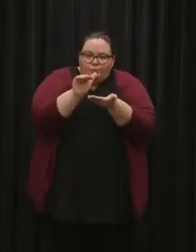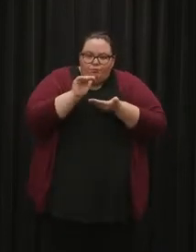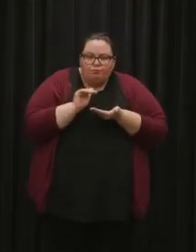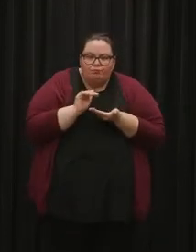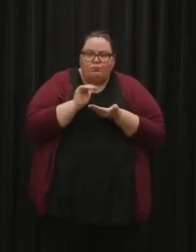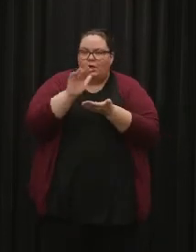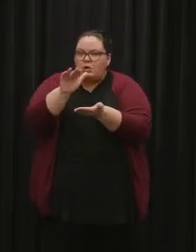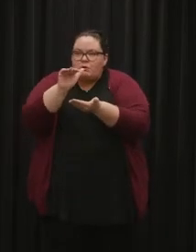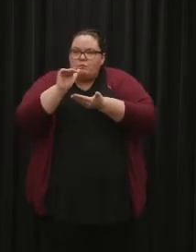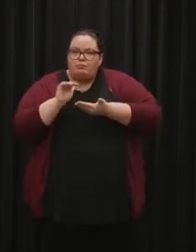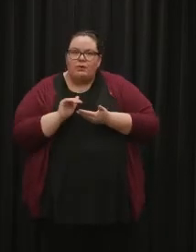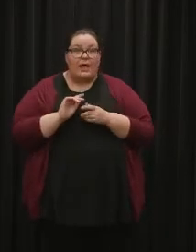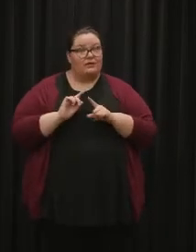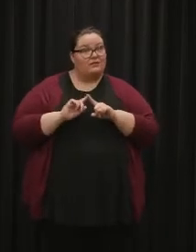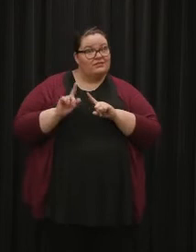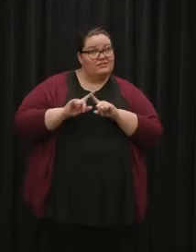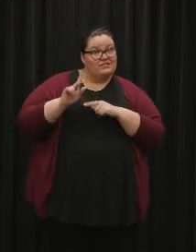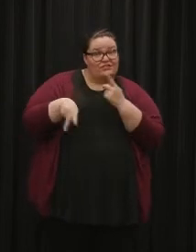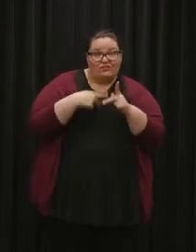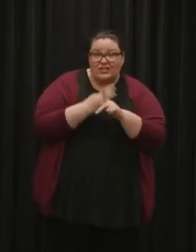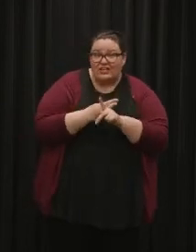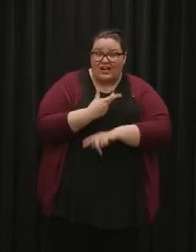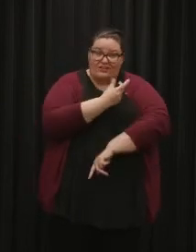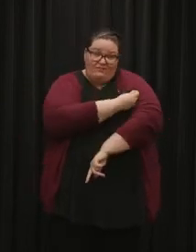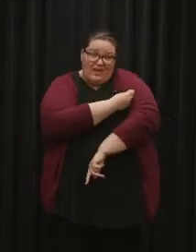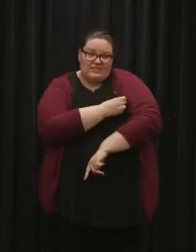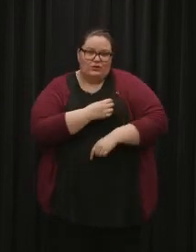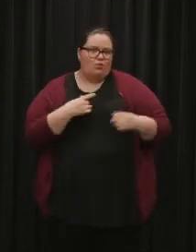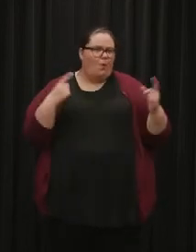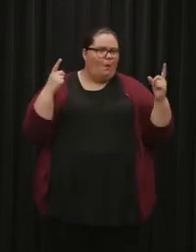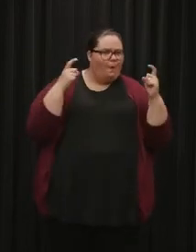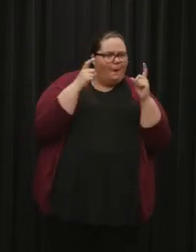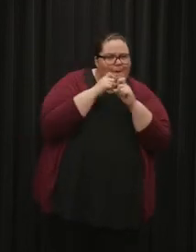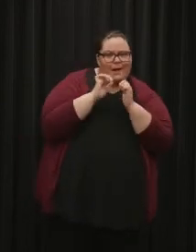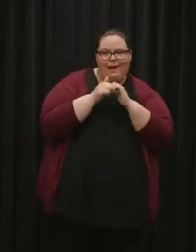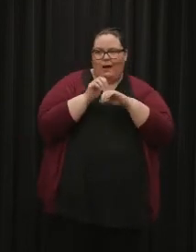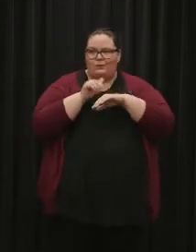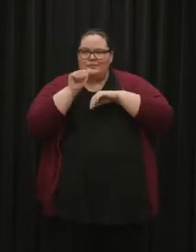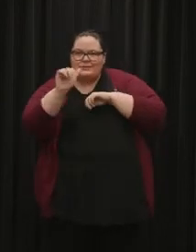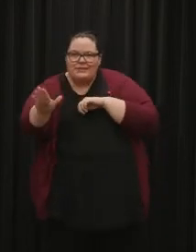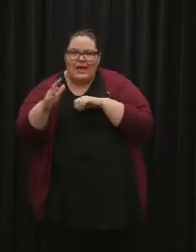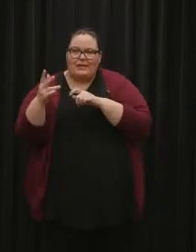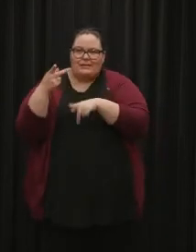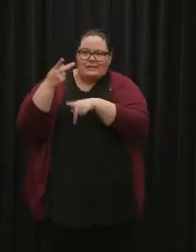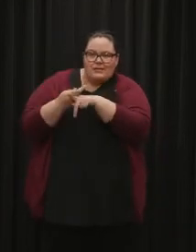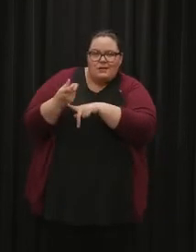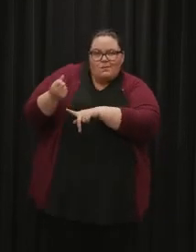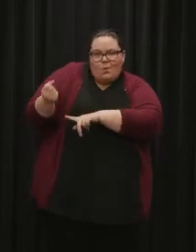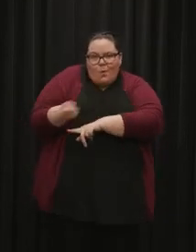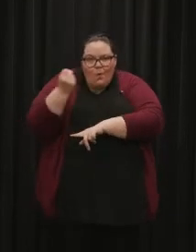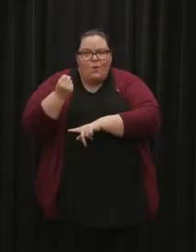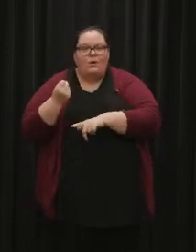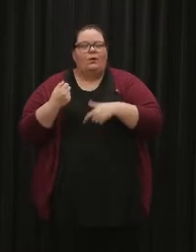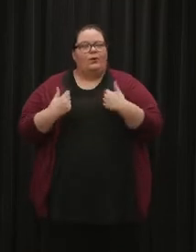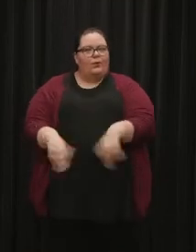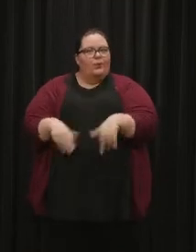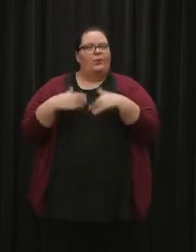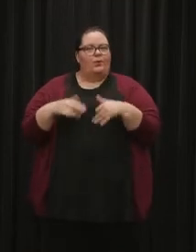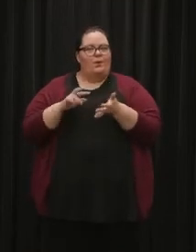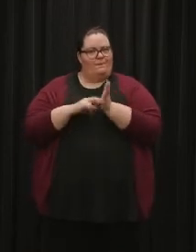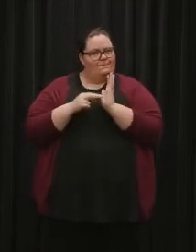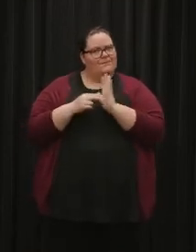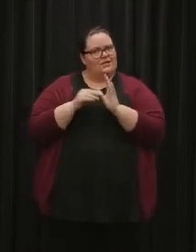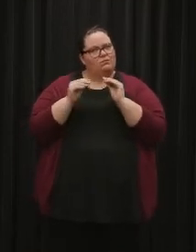once. And because there are many different kinds and they're complex in terms of the needs for transportation and storage, that is going to